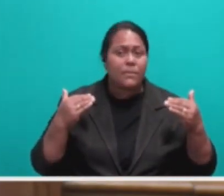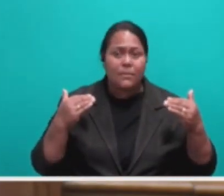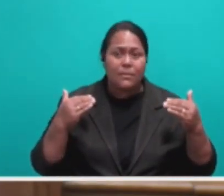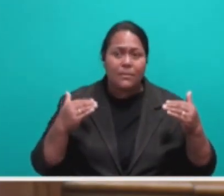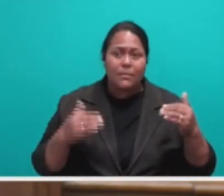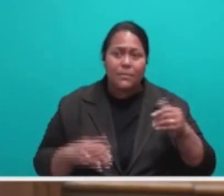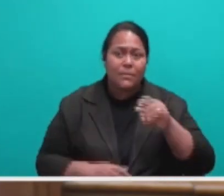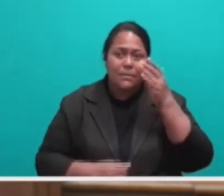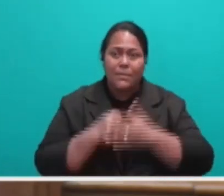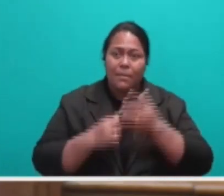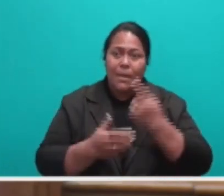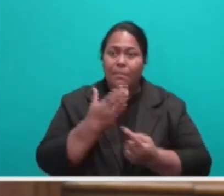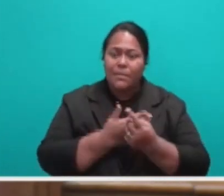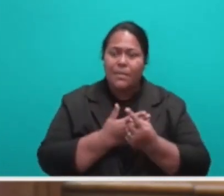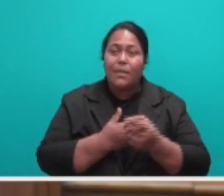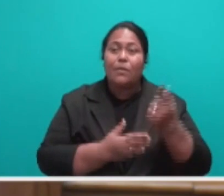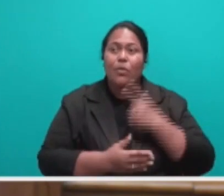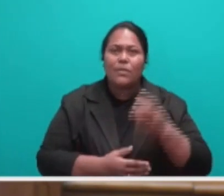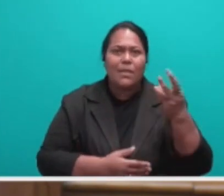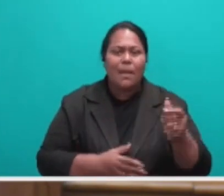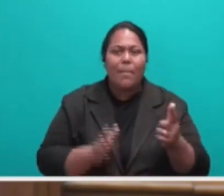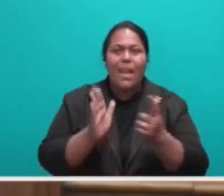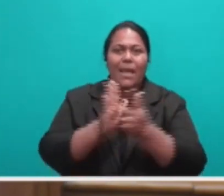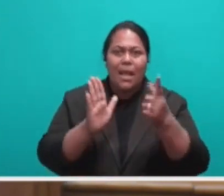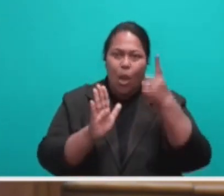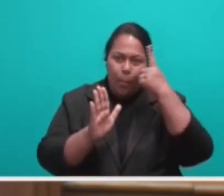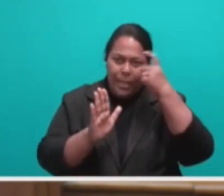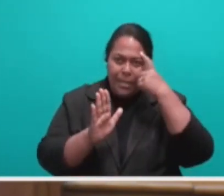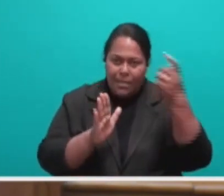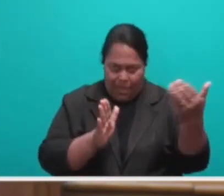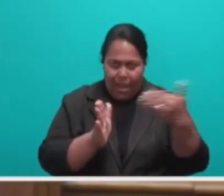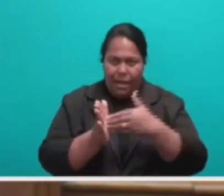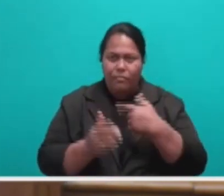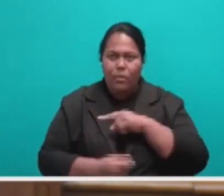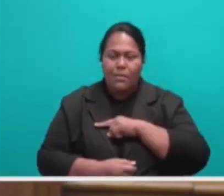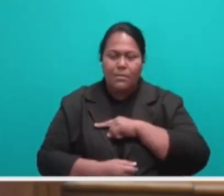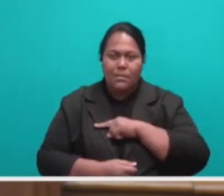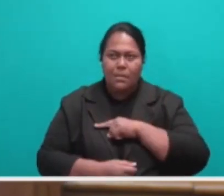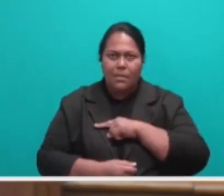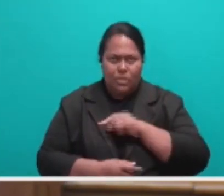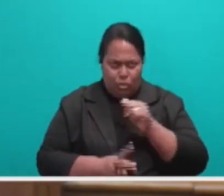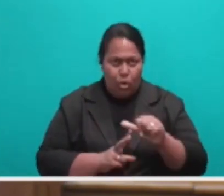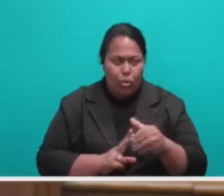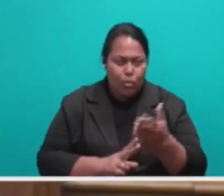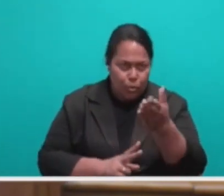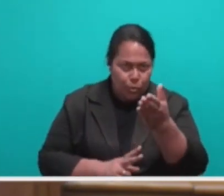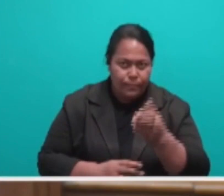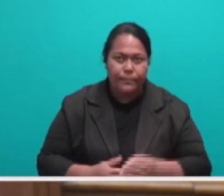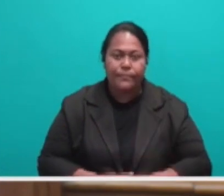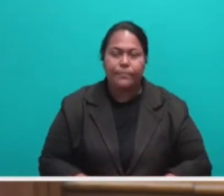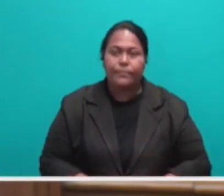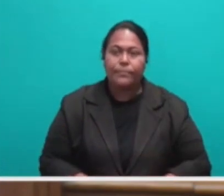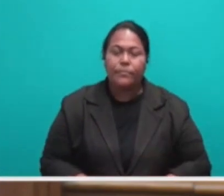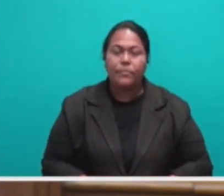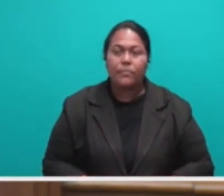operationalized because of some legal opinions that came to us, and probably to you too. Therefore,